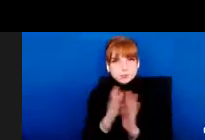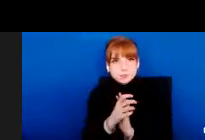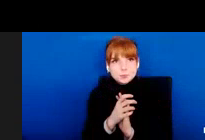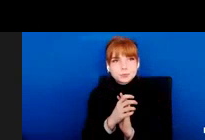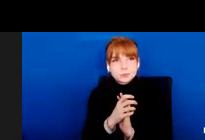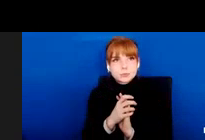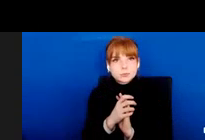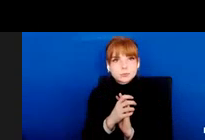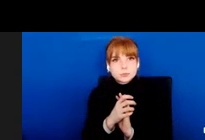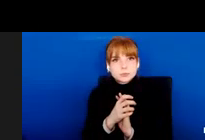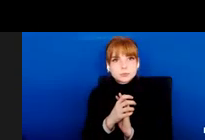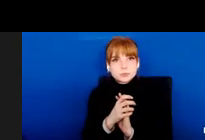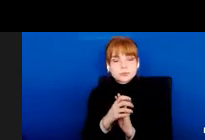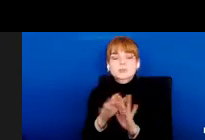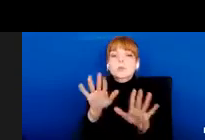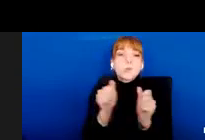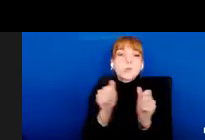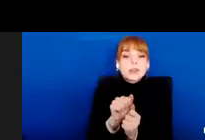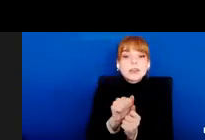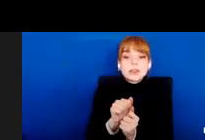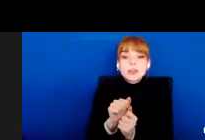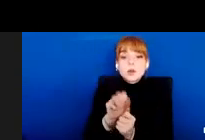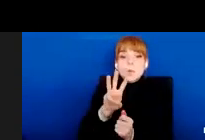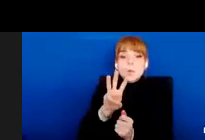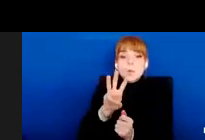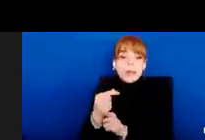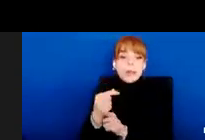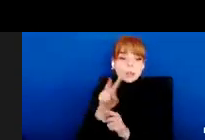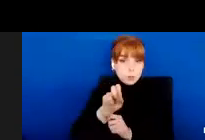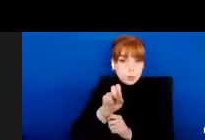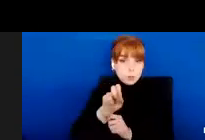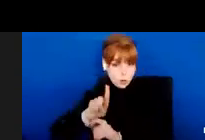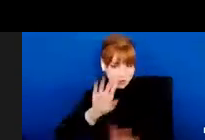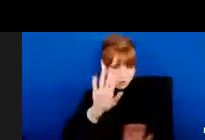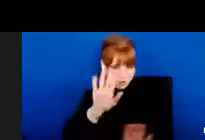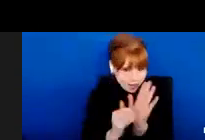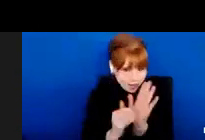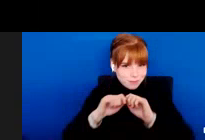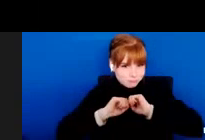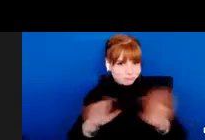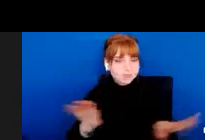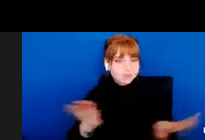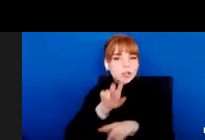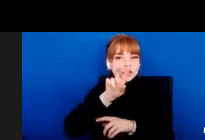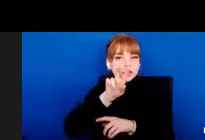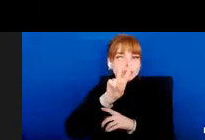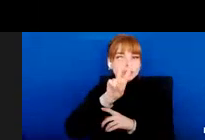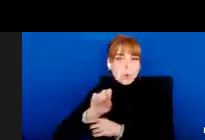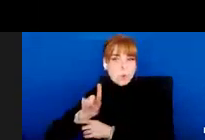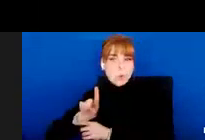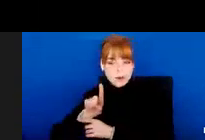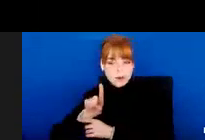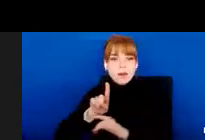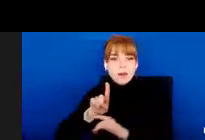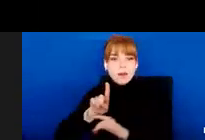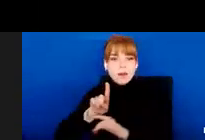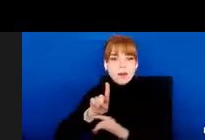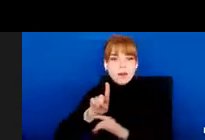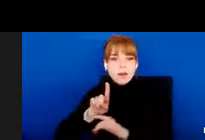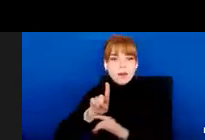with WCAG 2.1. Again, this was published in 2018. WCAG 2.0 is a lot older,